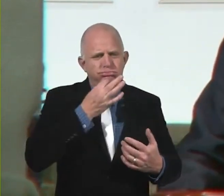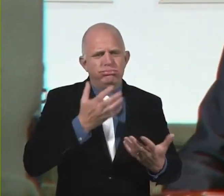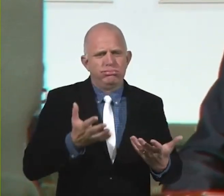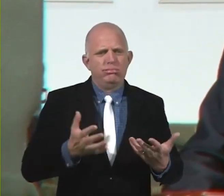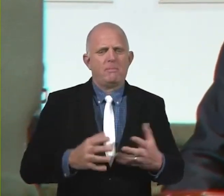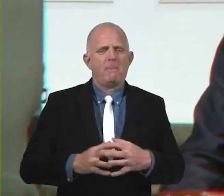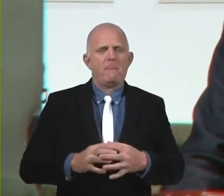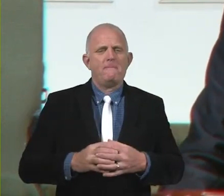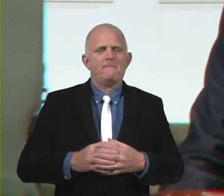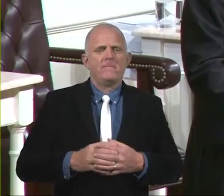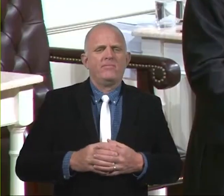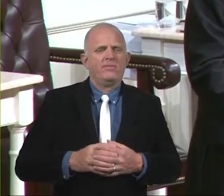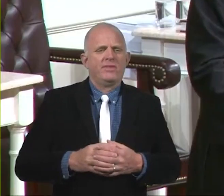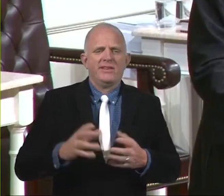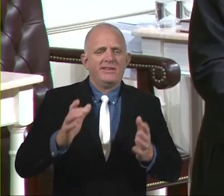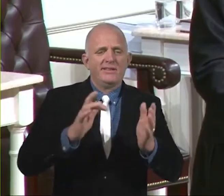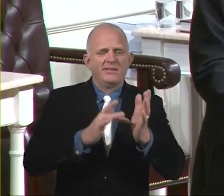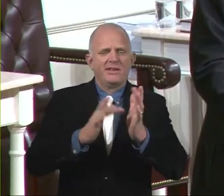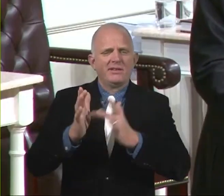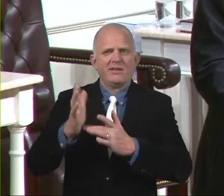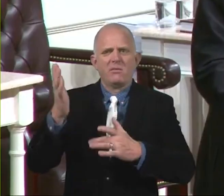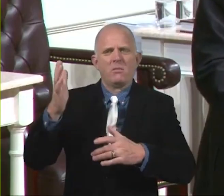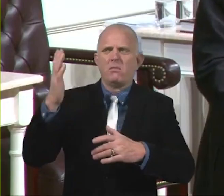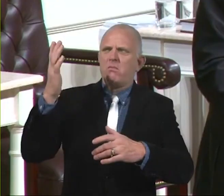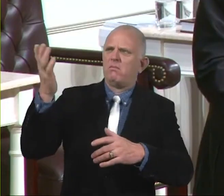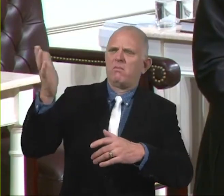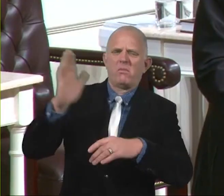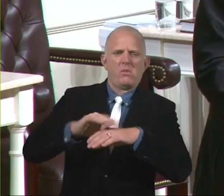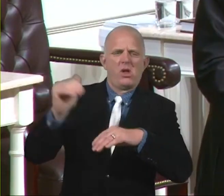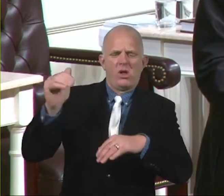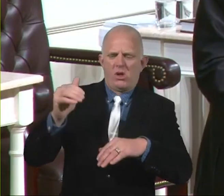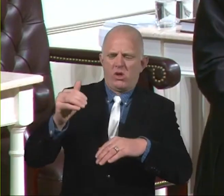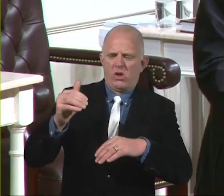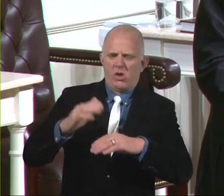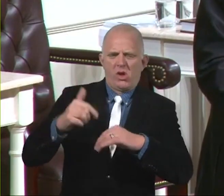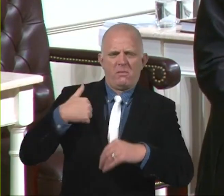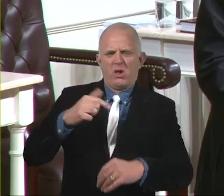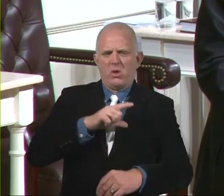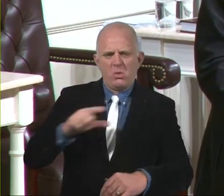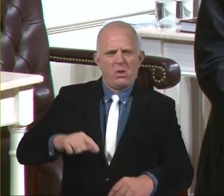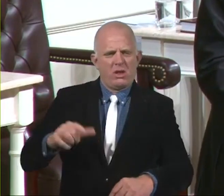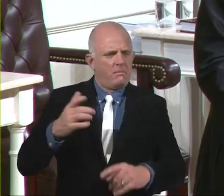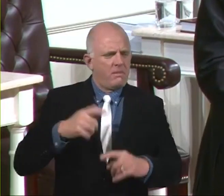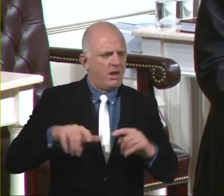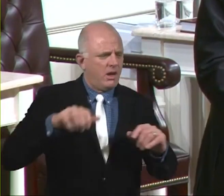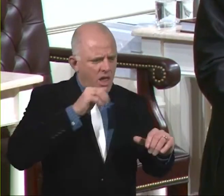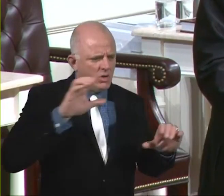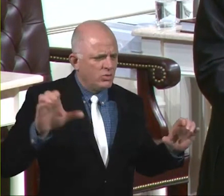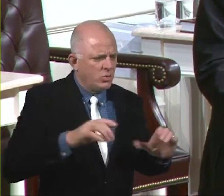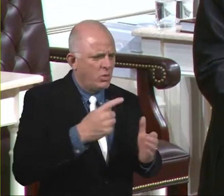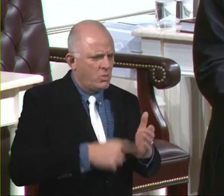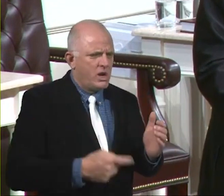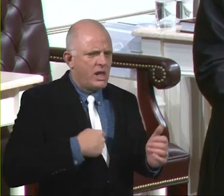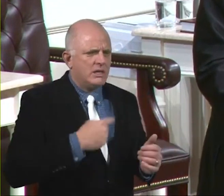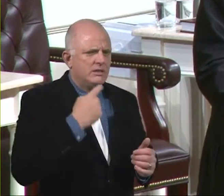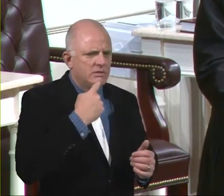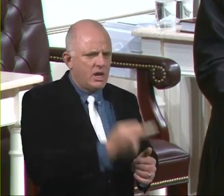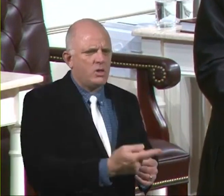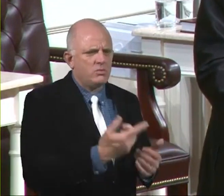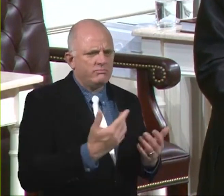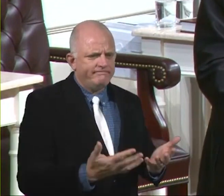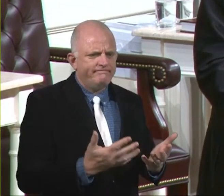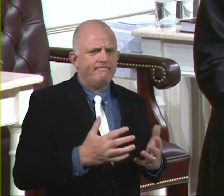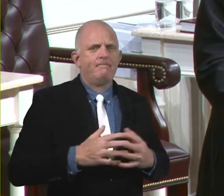Jesus said, why do you call me Lord, Lord, and don't do the things that I tell you?